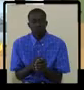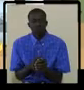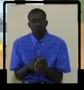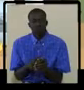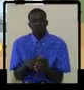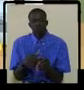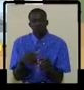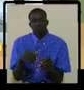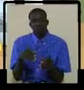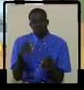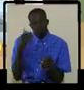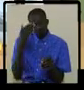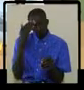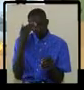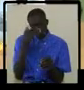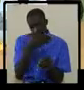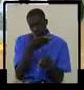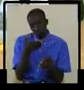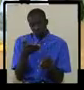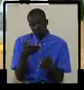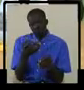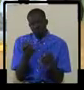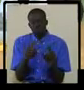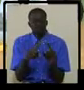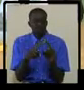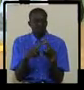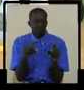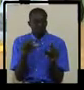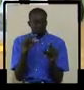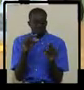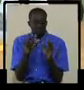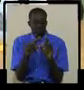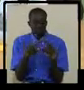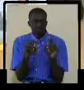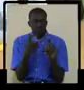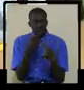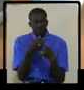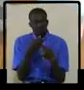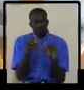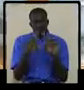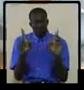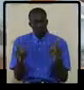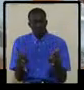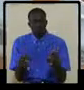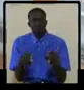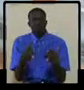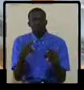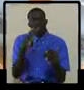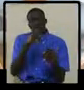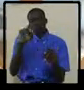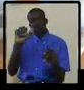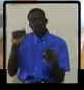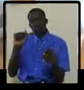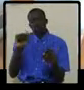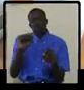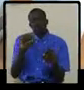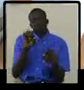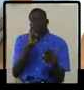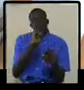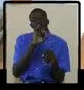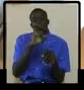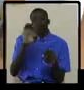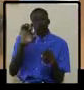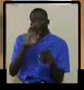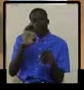Ladies and gentlemen, here we have pieces of certain metals on the table. We have sodium,